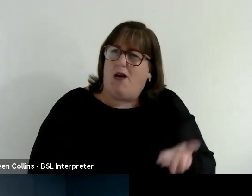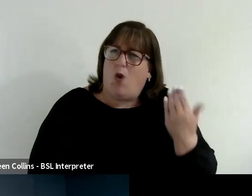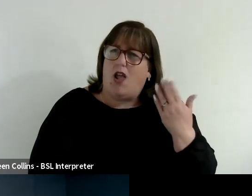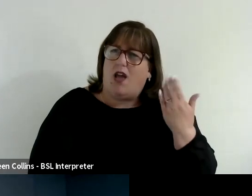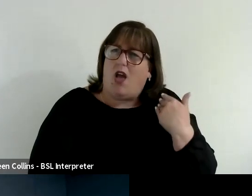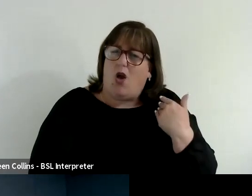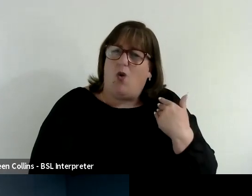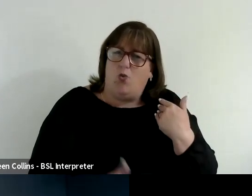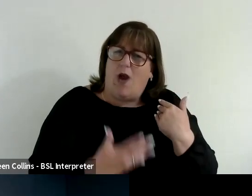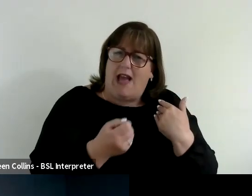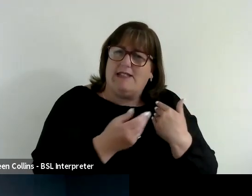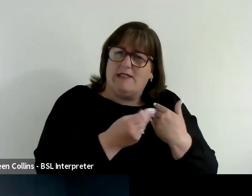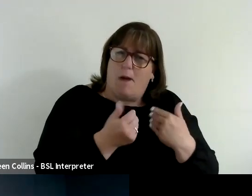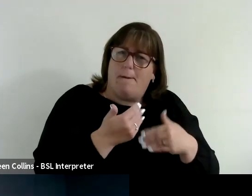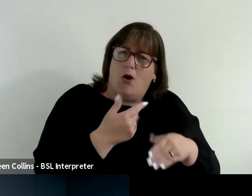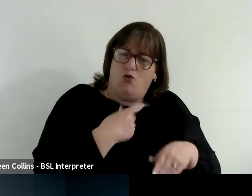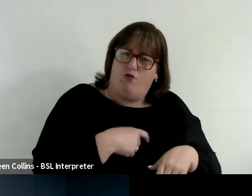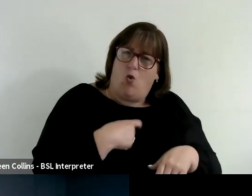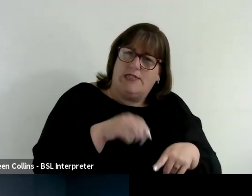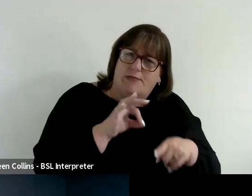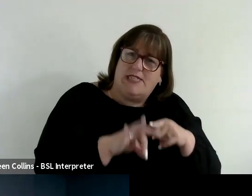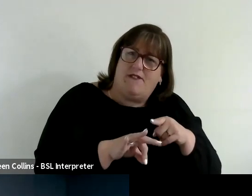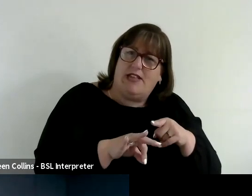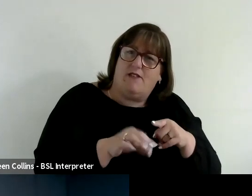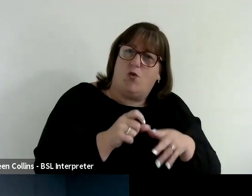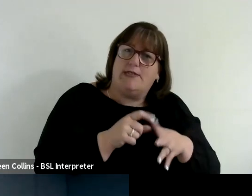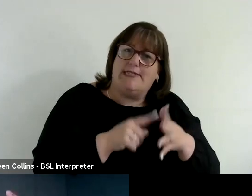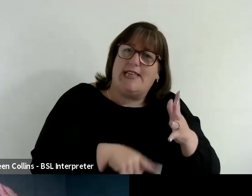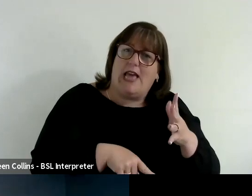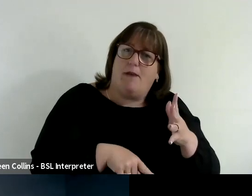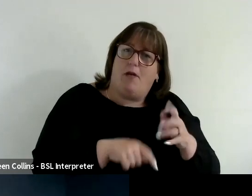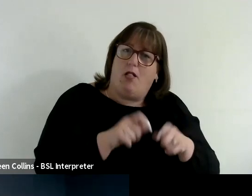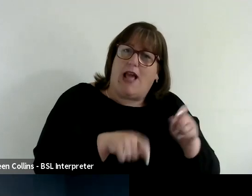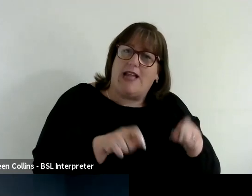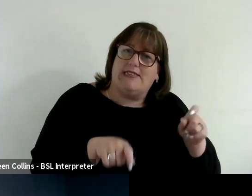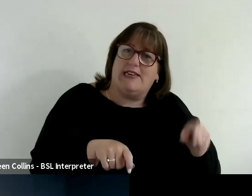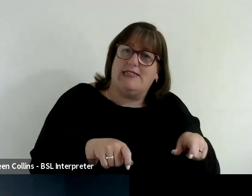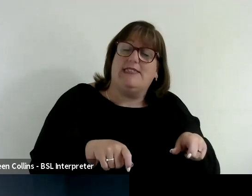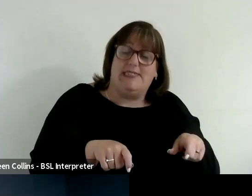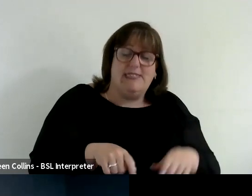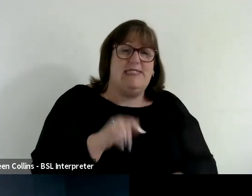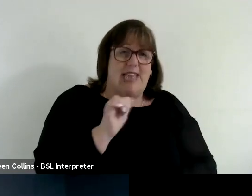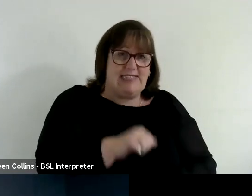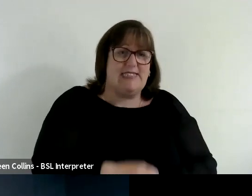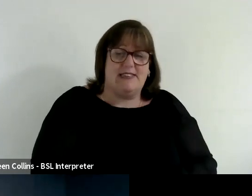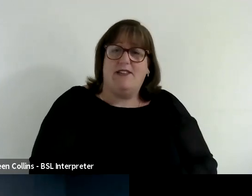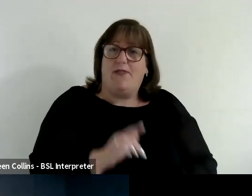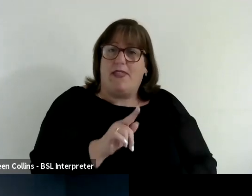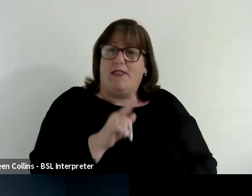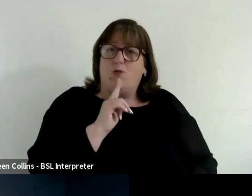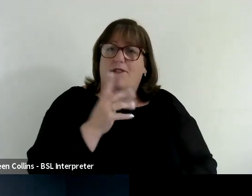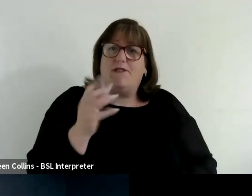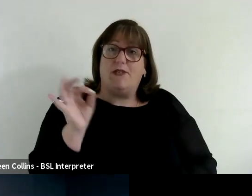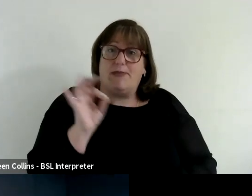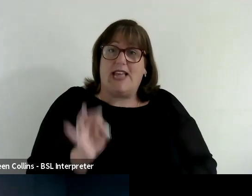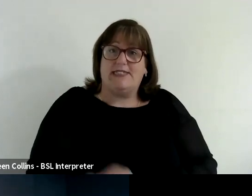for disabled candidates. We did, yes. We had half of 50% of places were